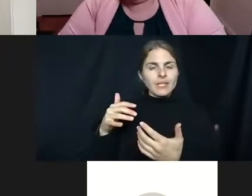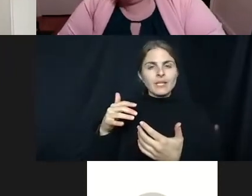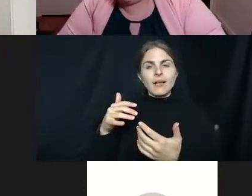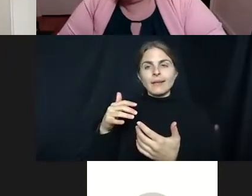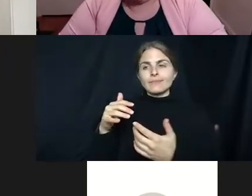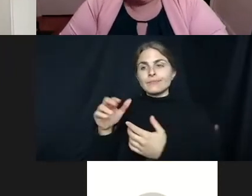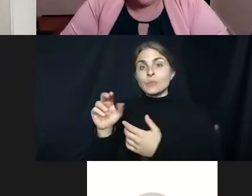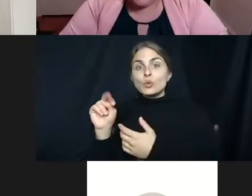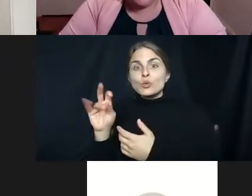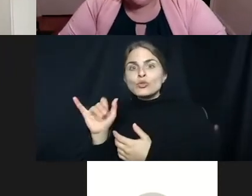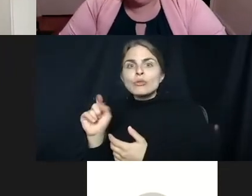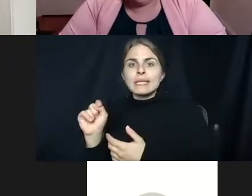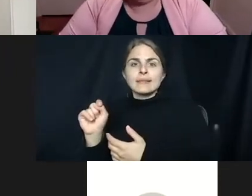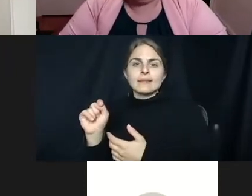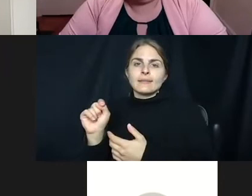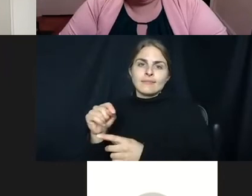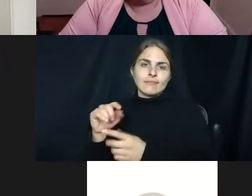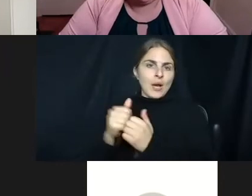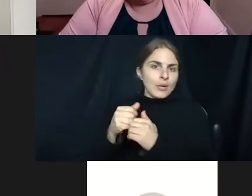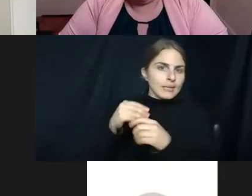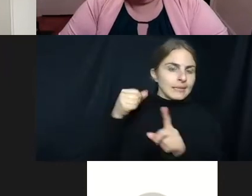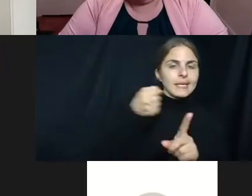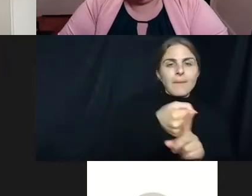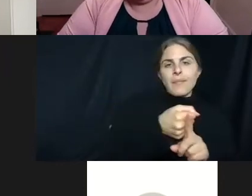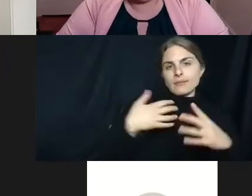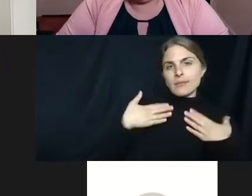nutrient response type of thing.